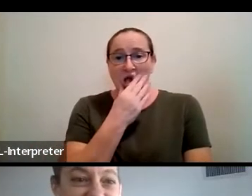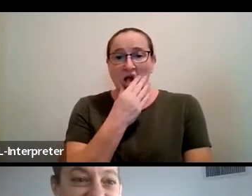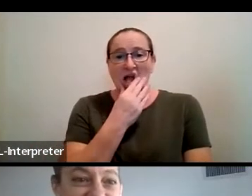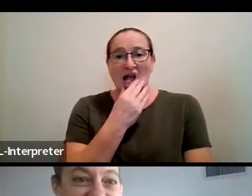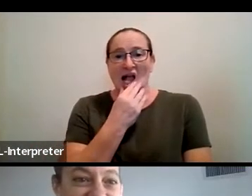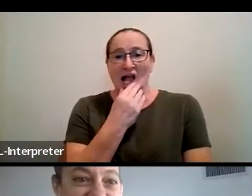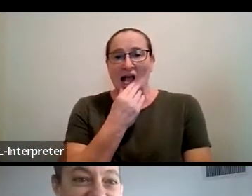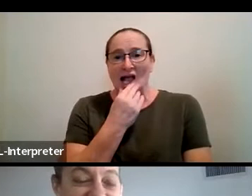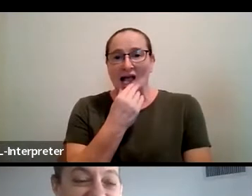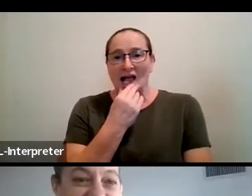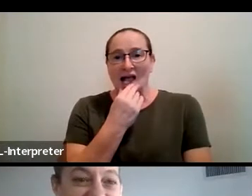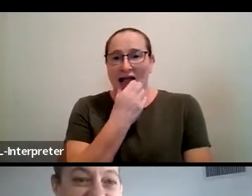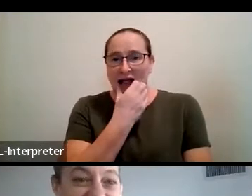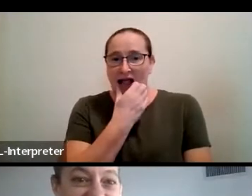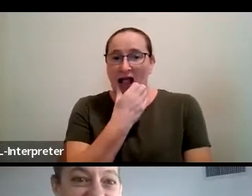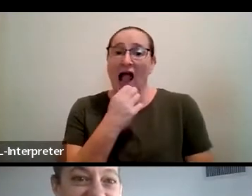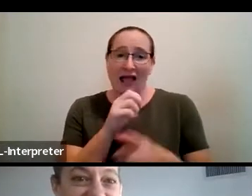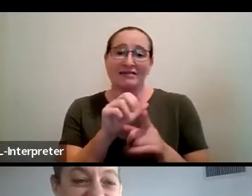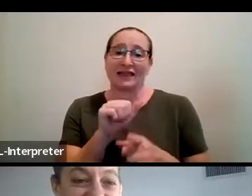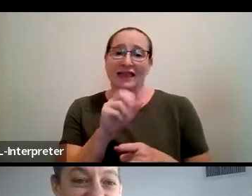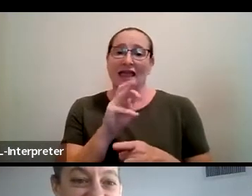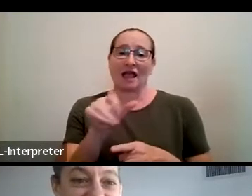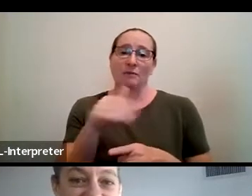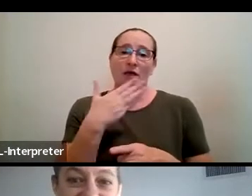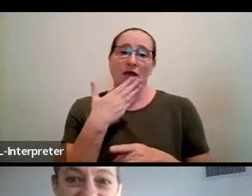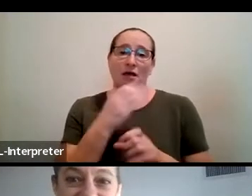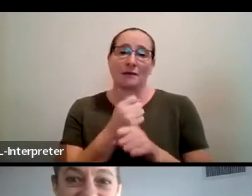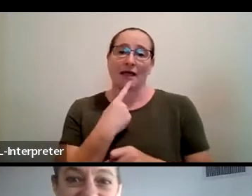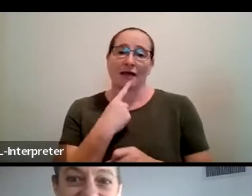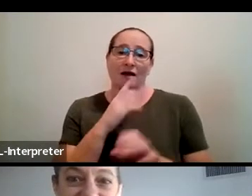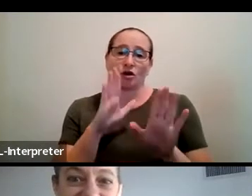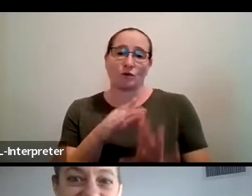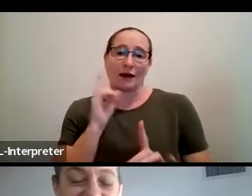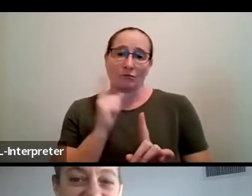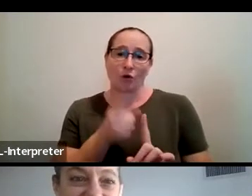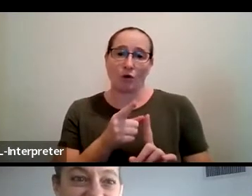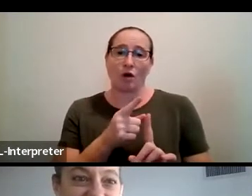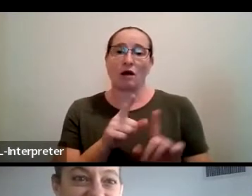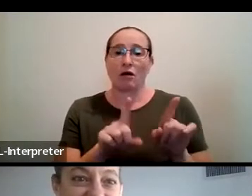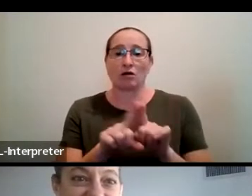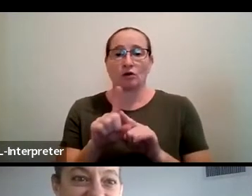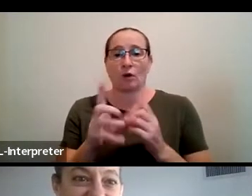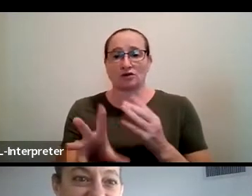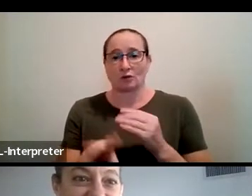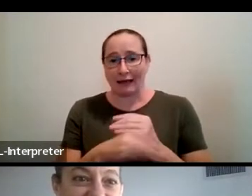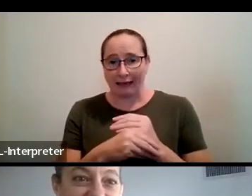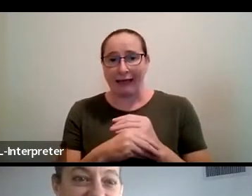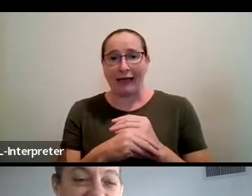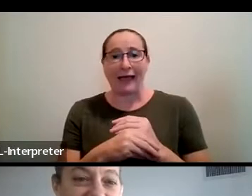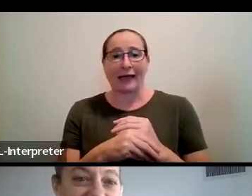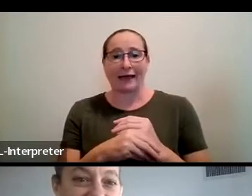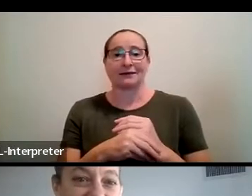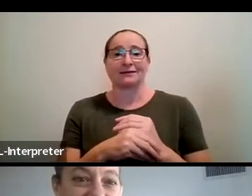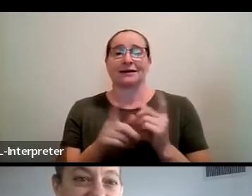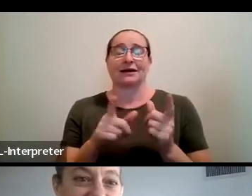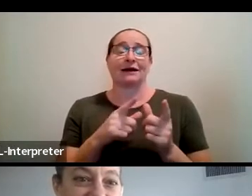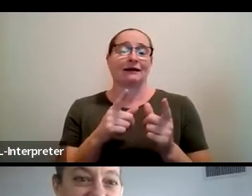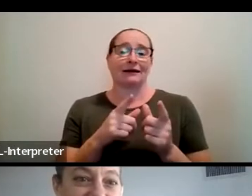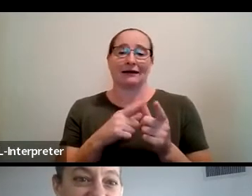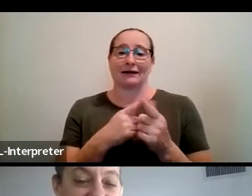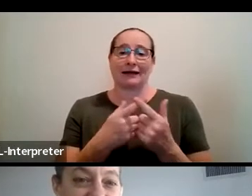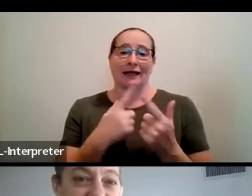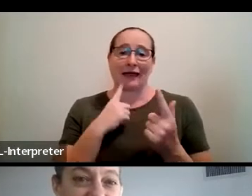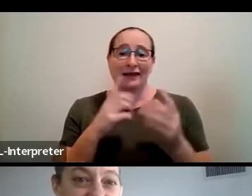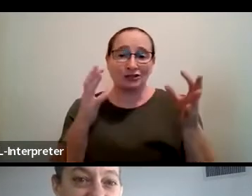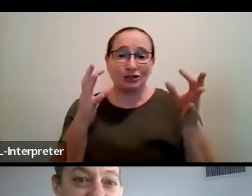Well, I think Amy K made a great point. And what I just want to add to is, even Amy Katz mentioned, is 2 things.